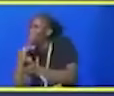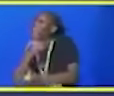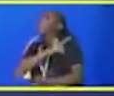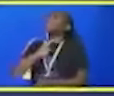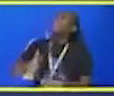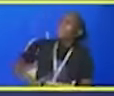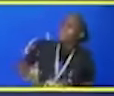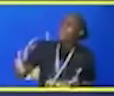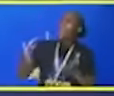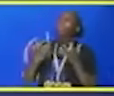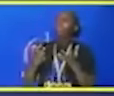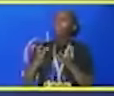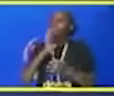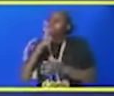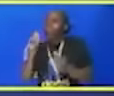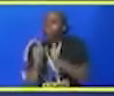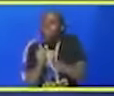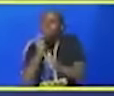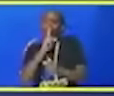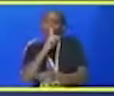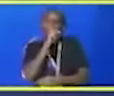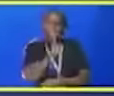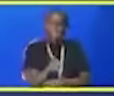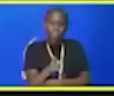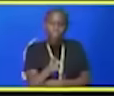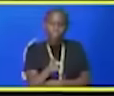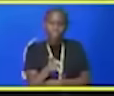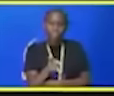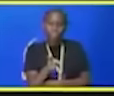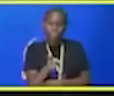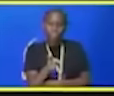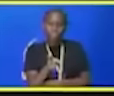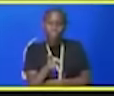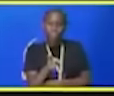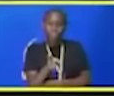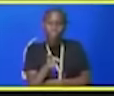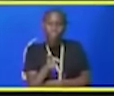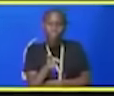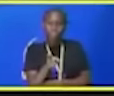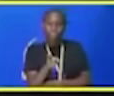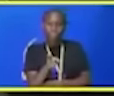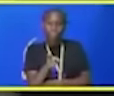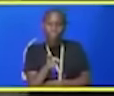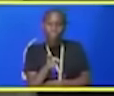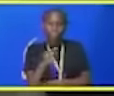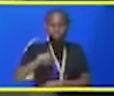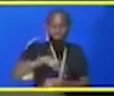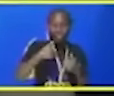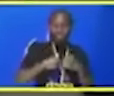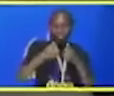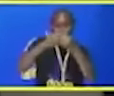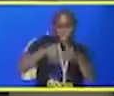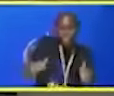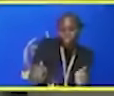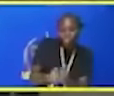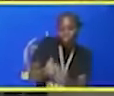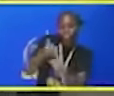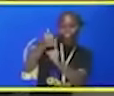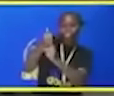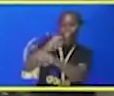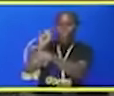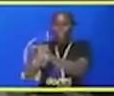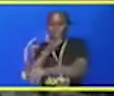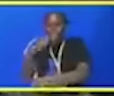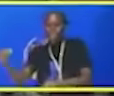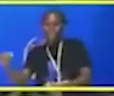in truth. There is a bankruptcy of the awareness of your nature and character. Go ahead. Give